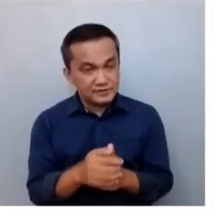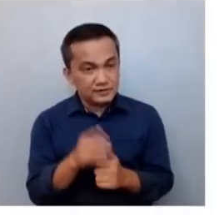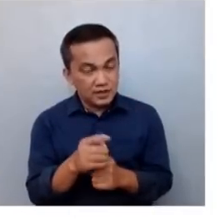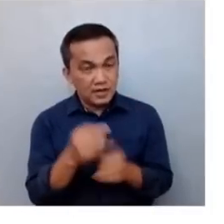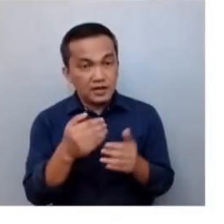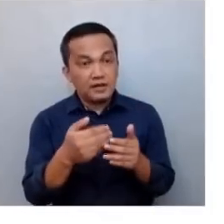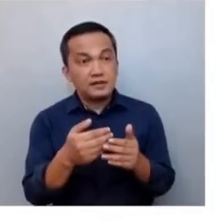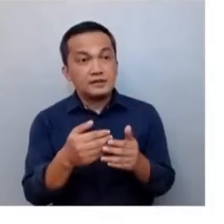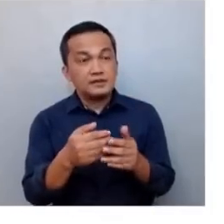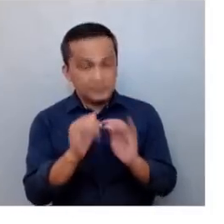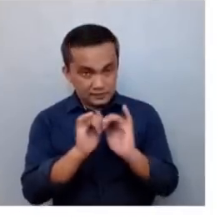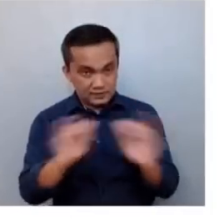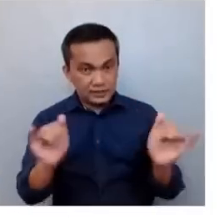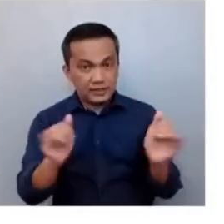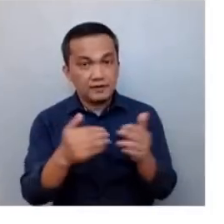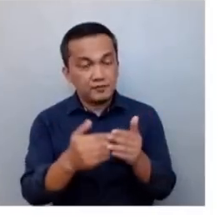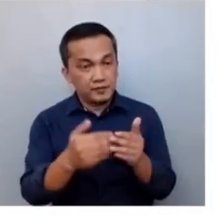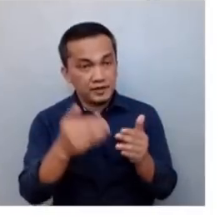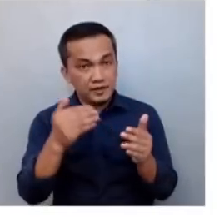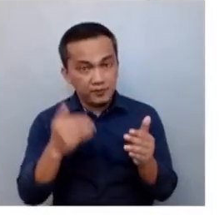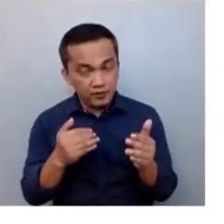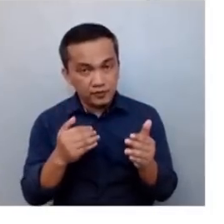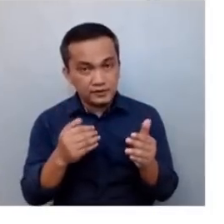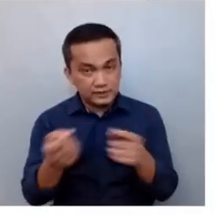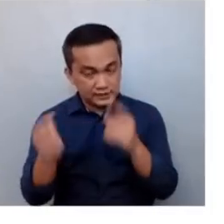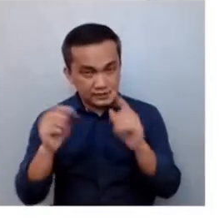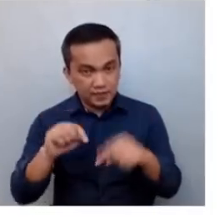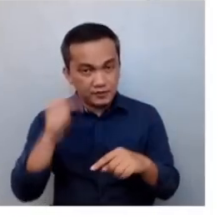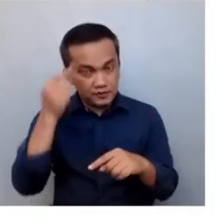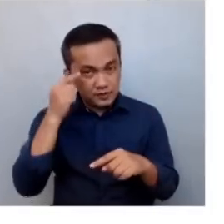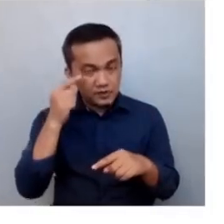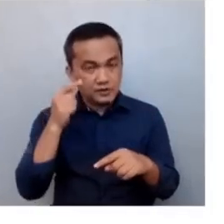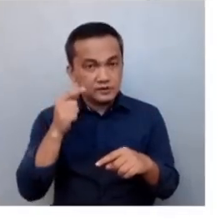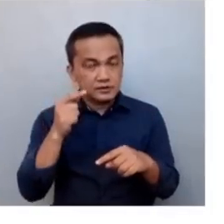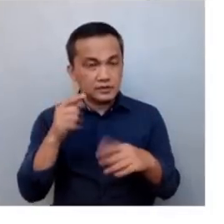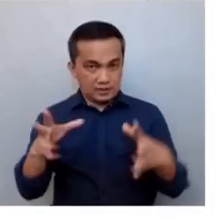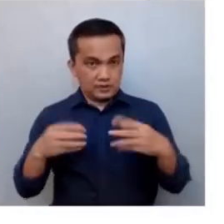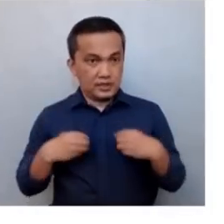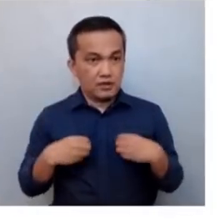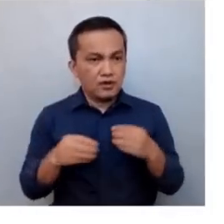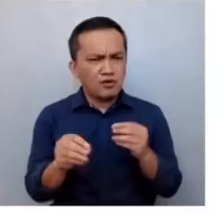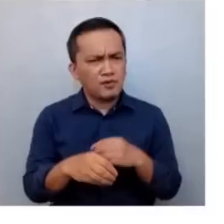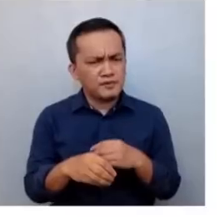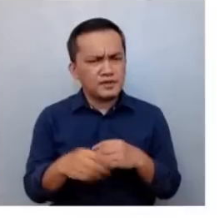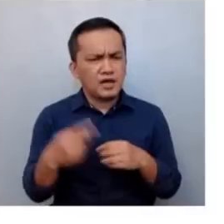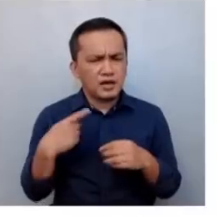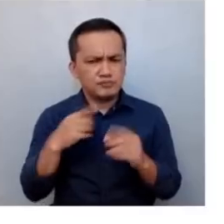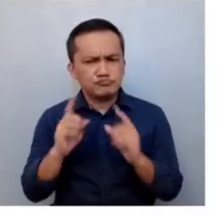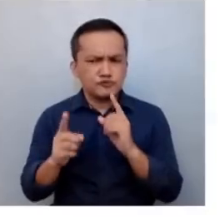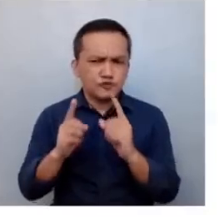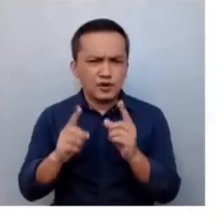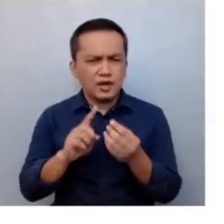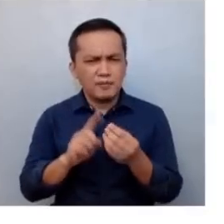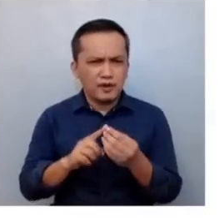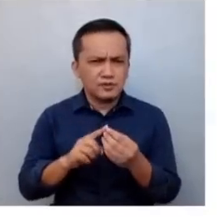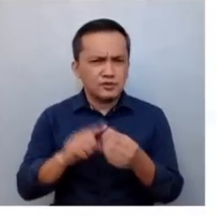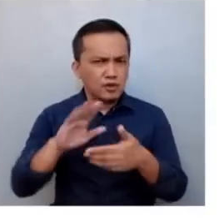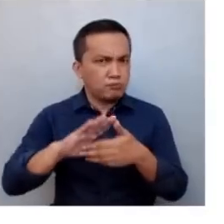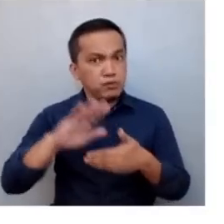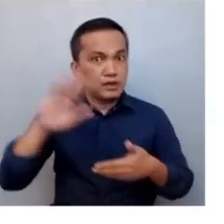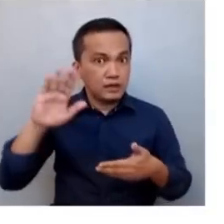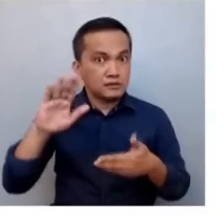before this incoming administration assumed office, of course, there was talk about vloggers being